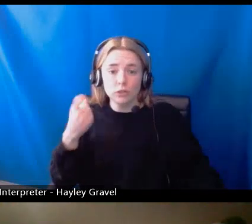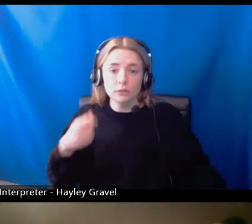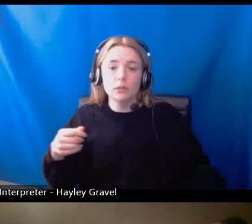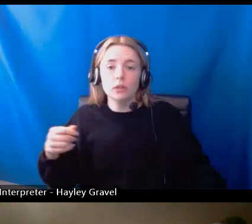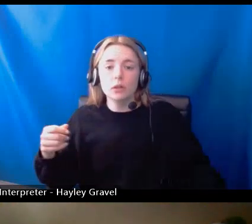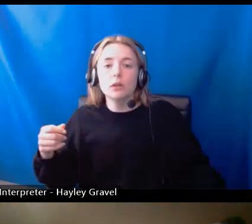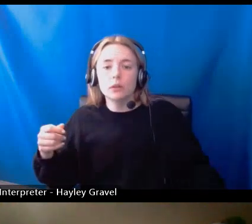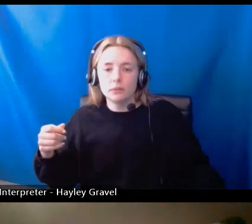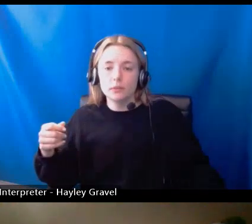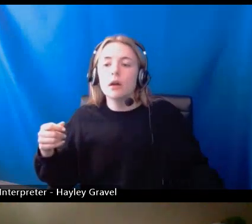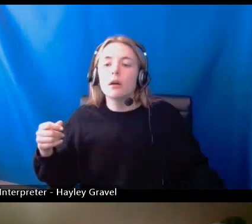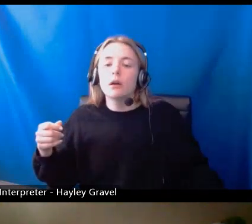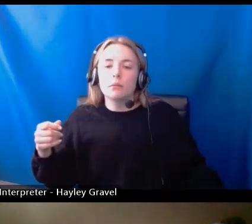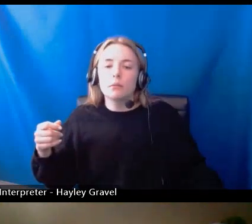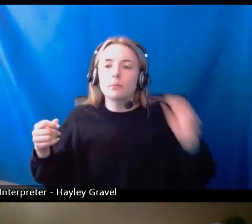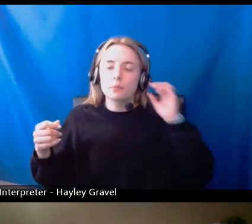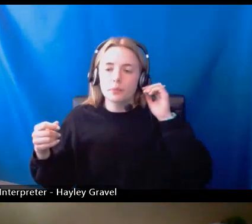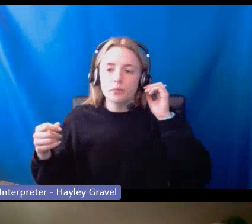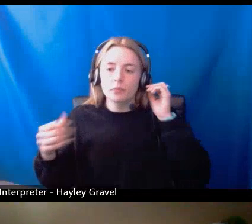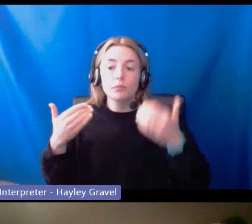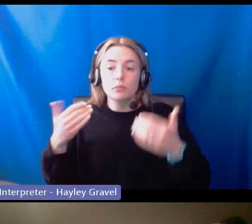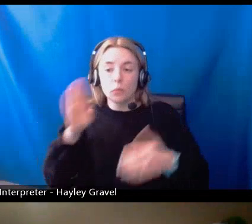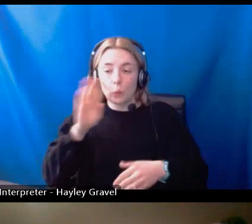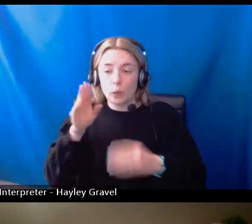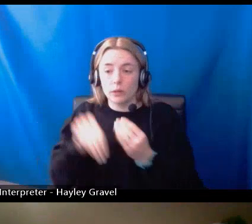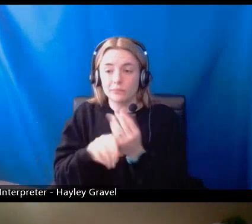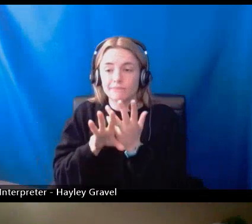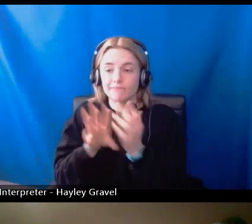So we will come back at 6:30. We'll have a debrief.